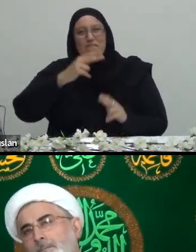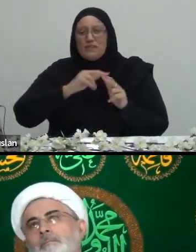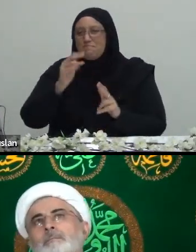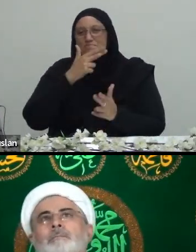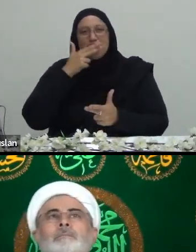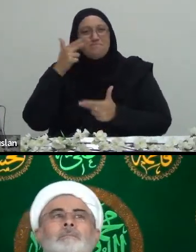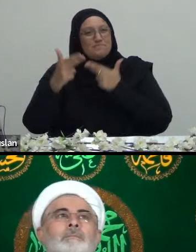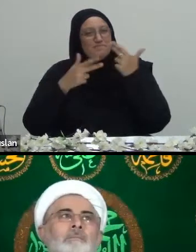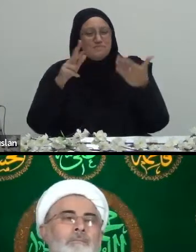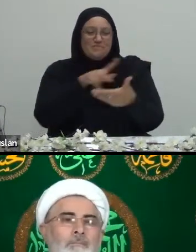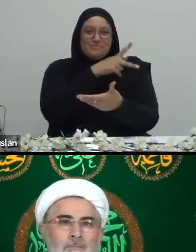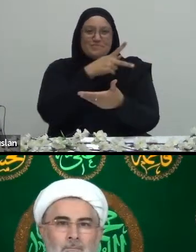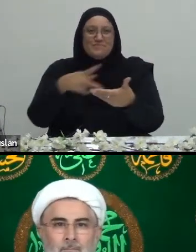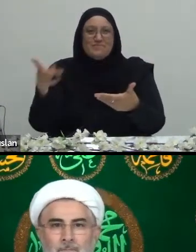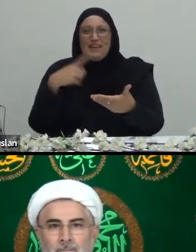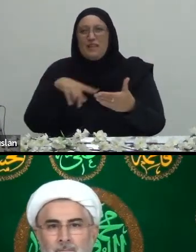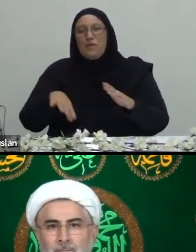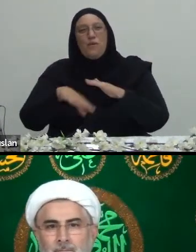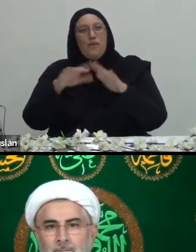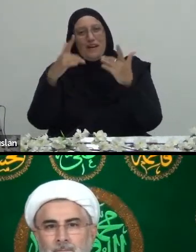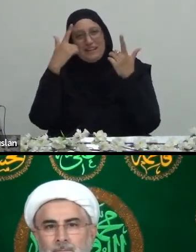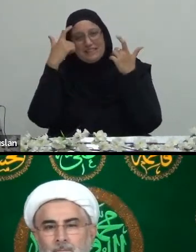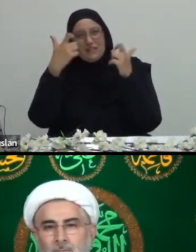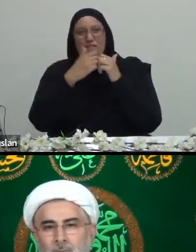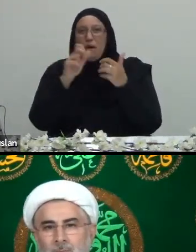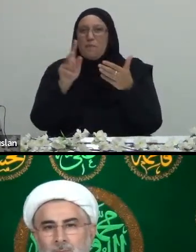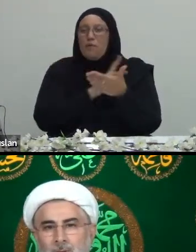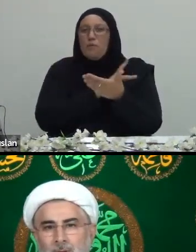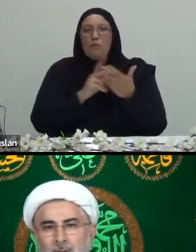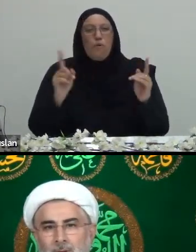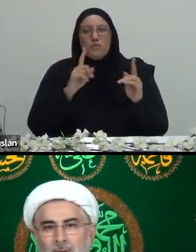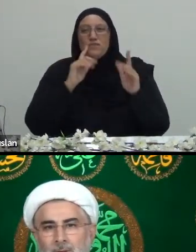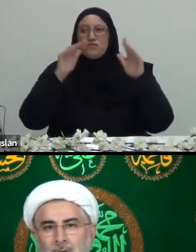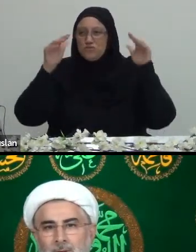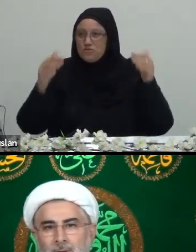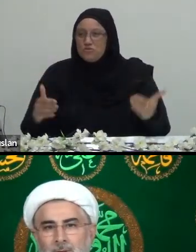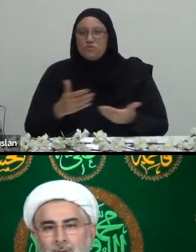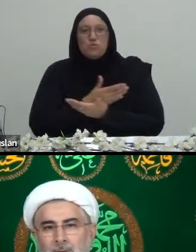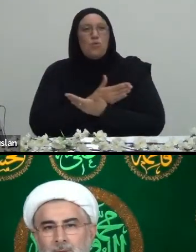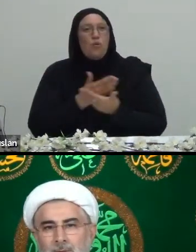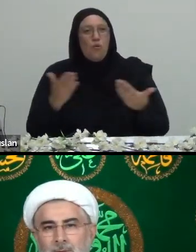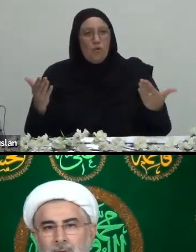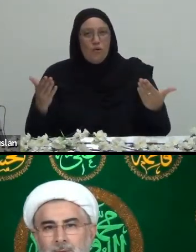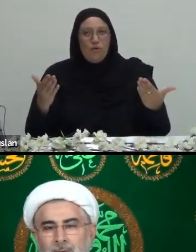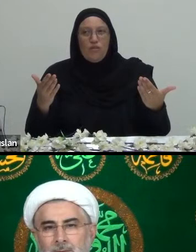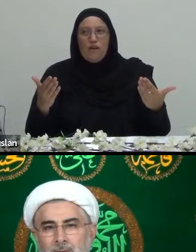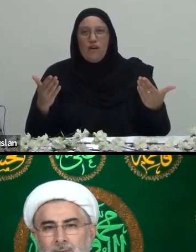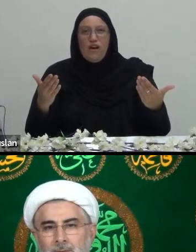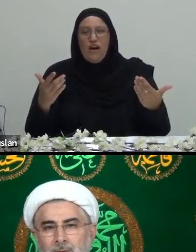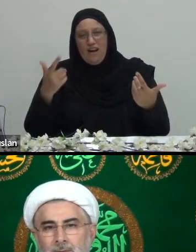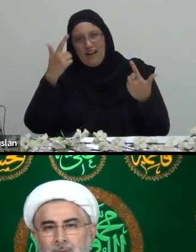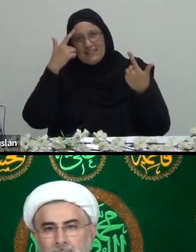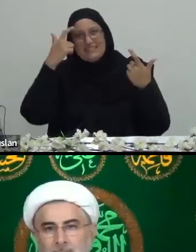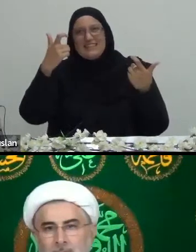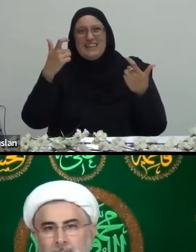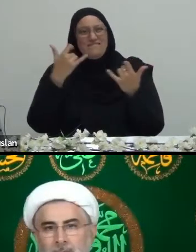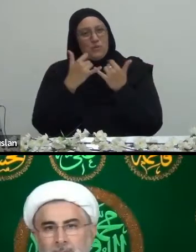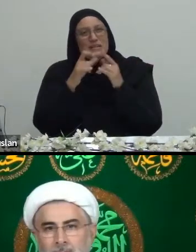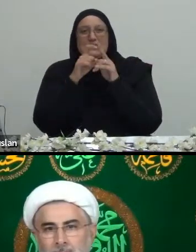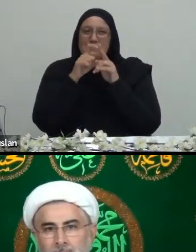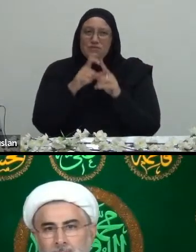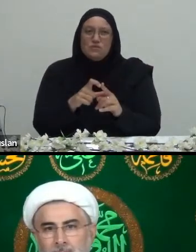that poem. And the whole idea behind that one was to introduce everybody to the subject, a very difficult subject